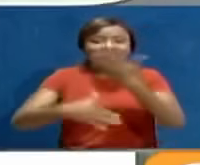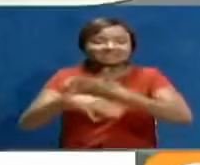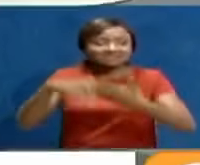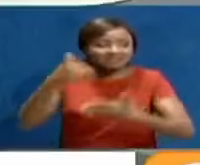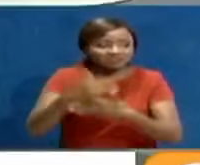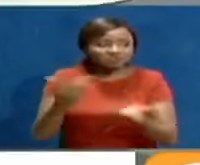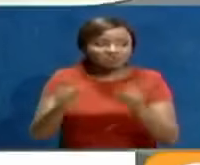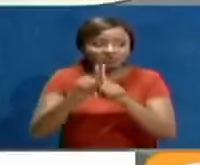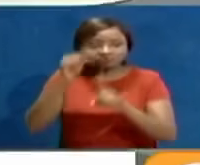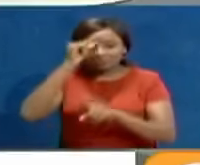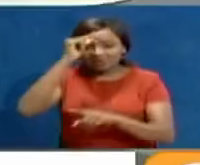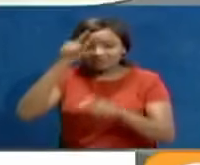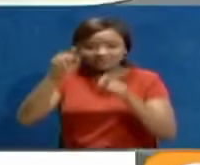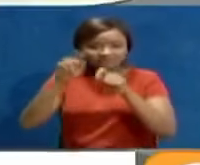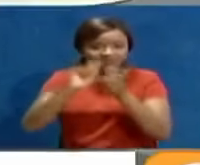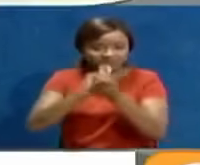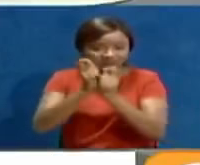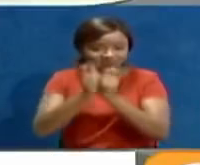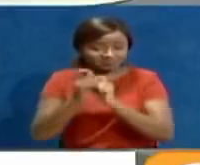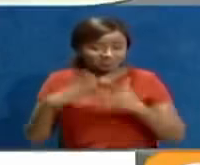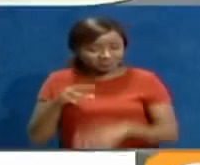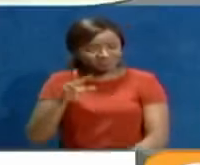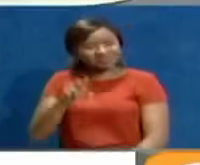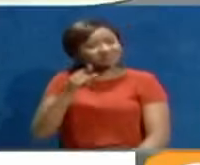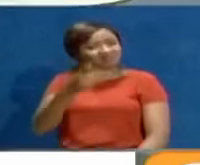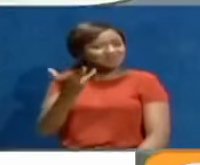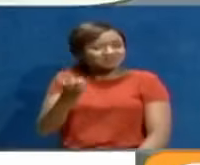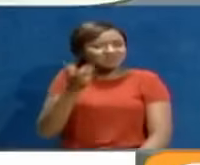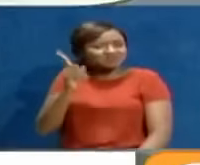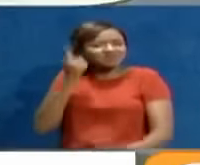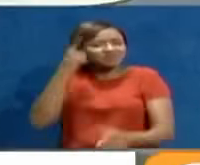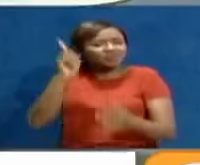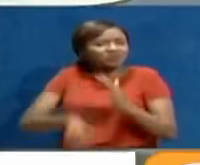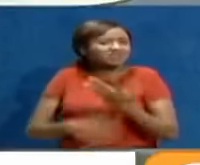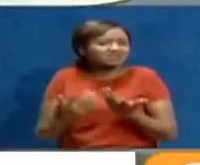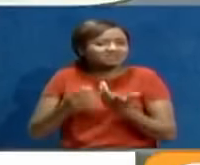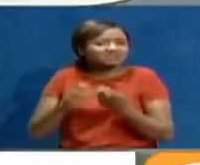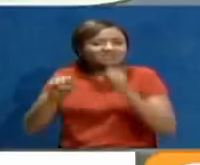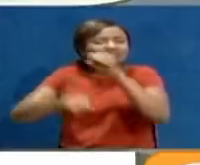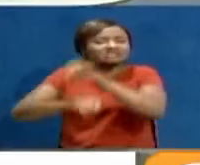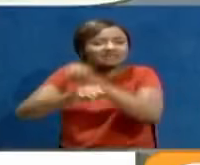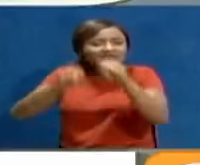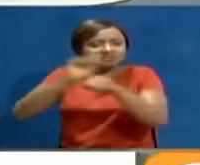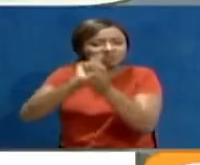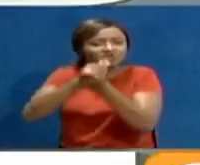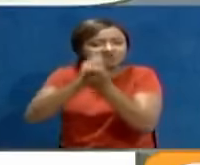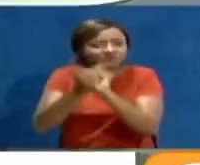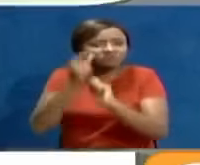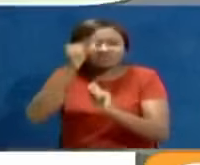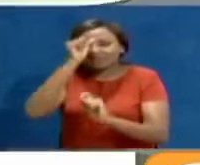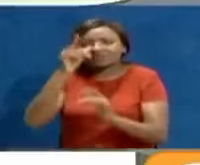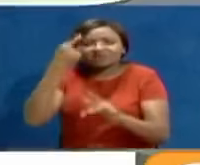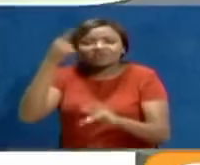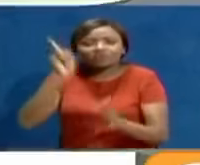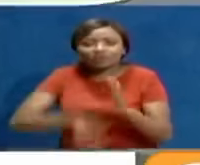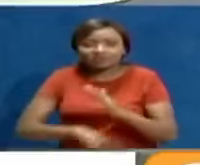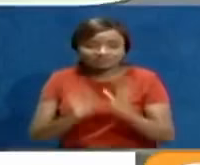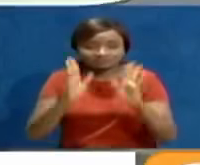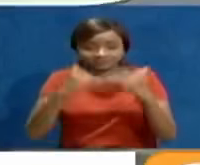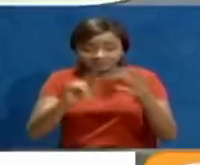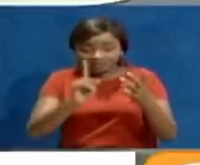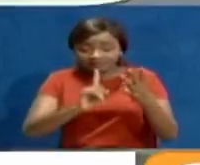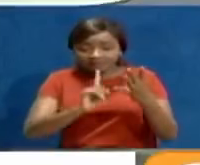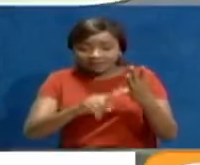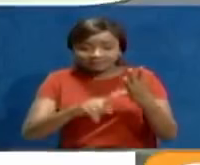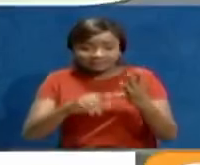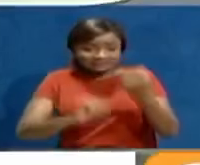governance reforms. This is a controversial statement where people have been saying that they should stop the structural reforms right now. But the last one